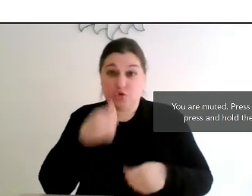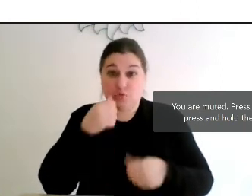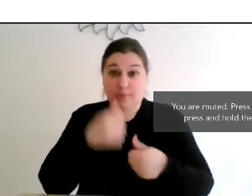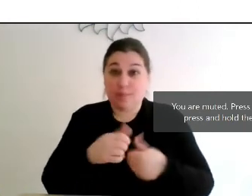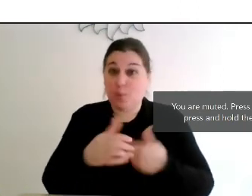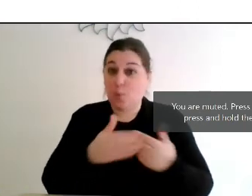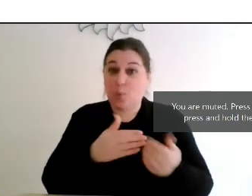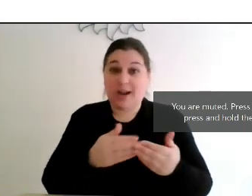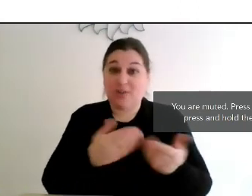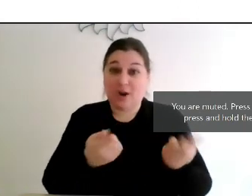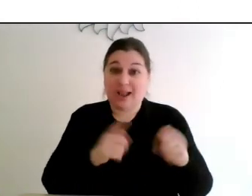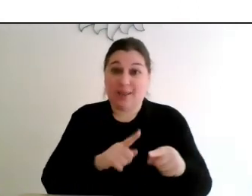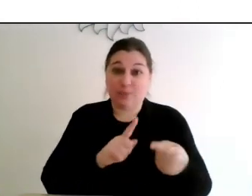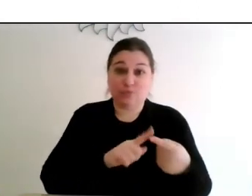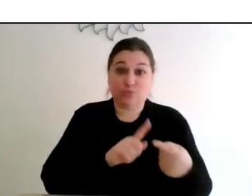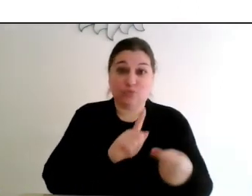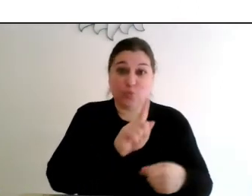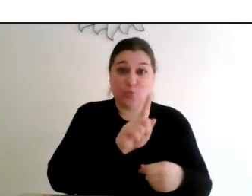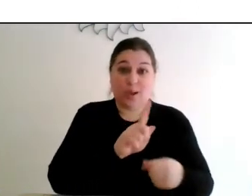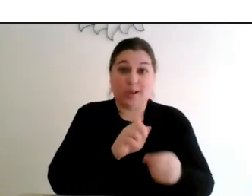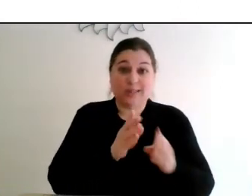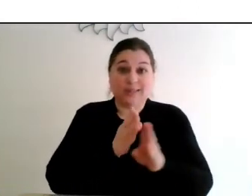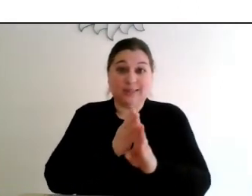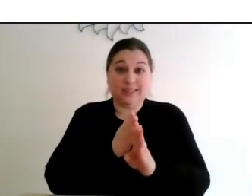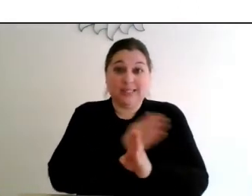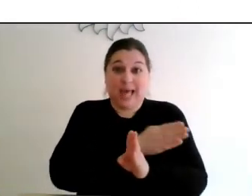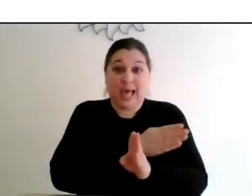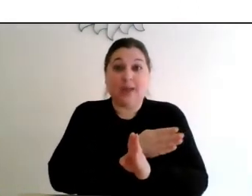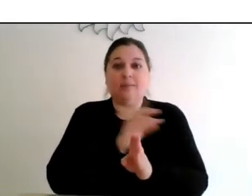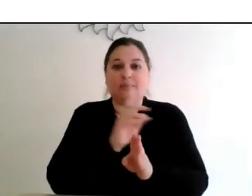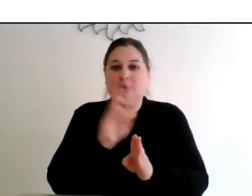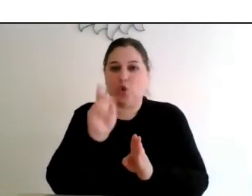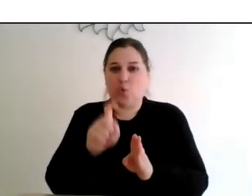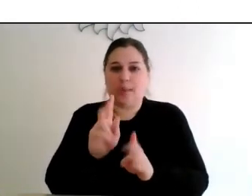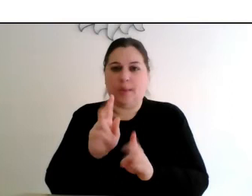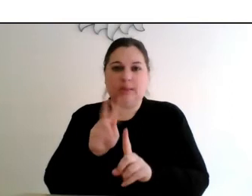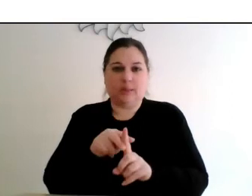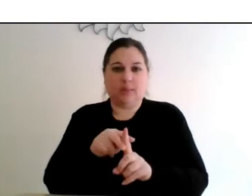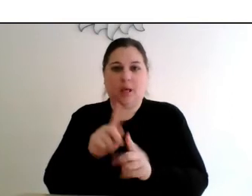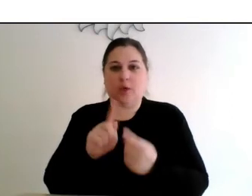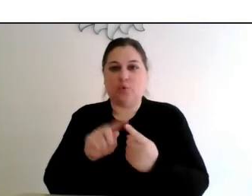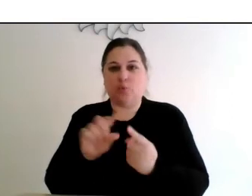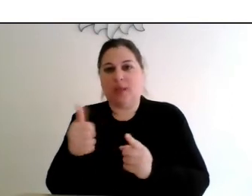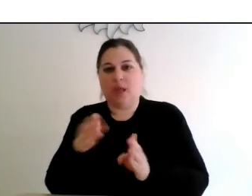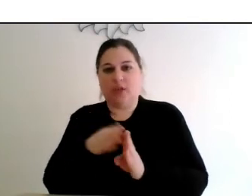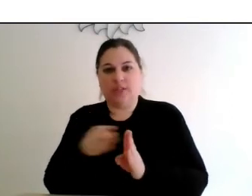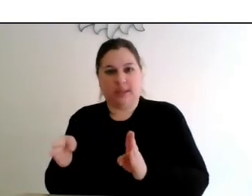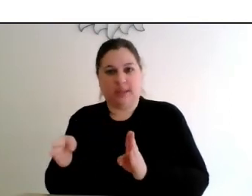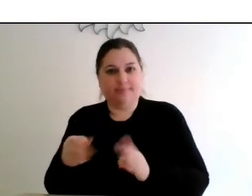And remember, whatever you do to one side, you have to do to the other side.